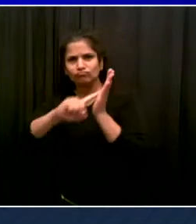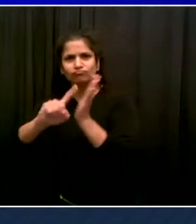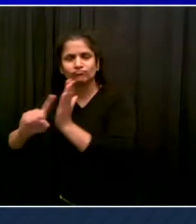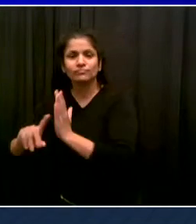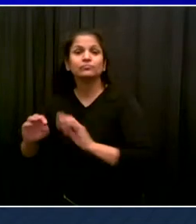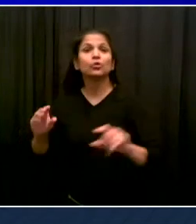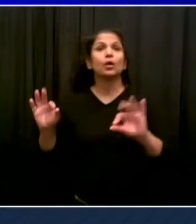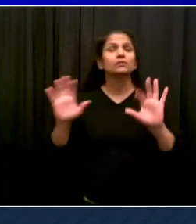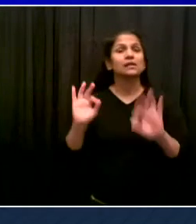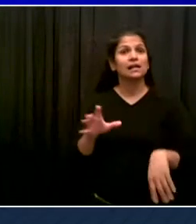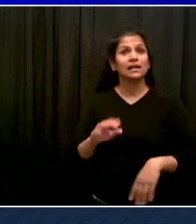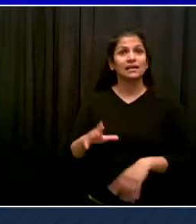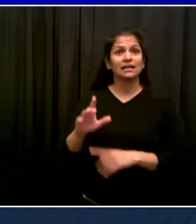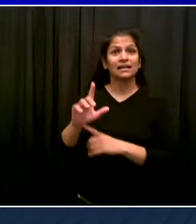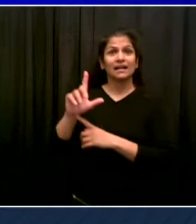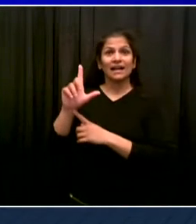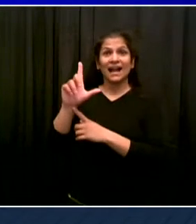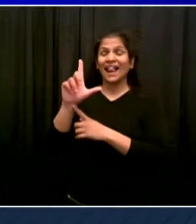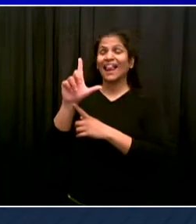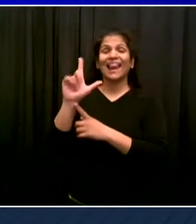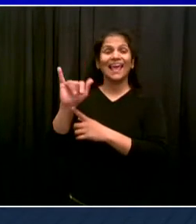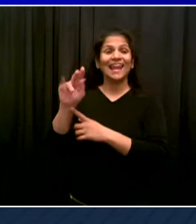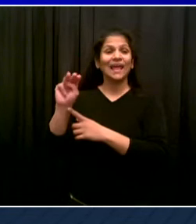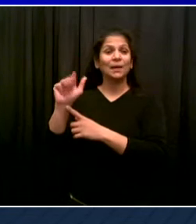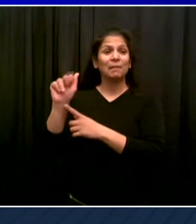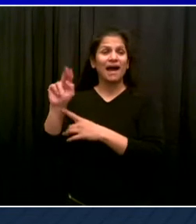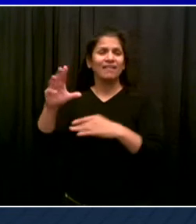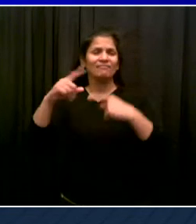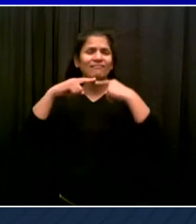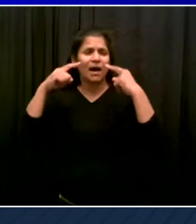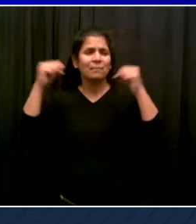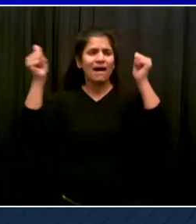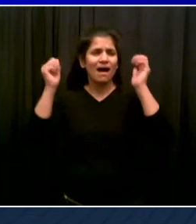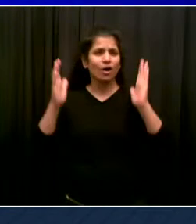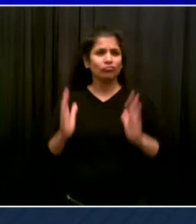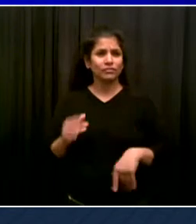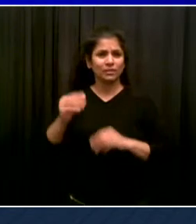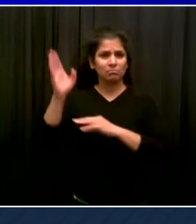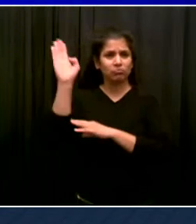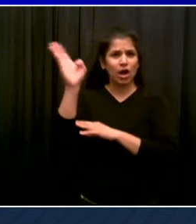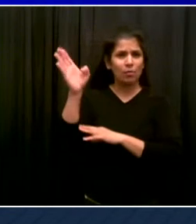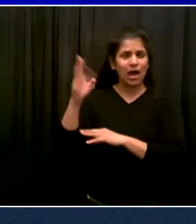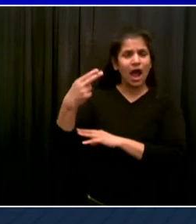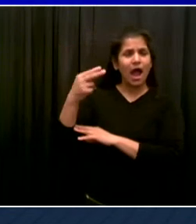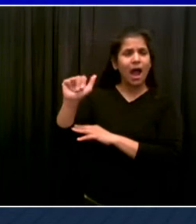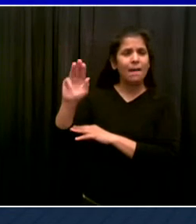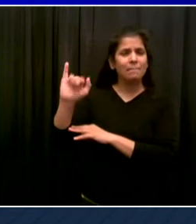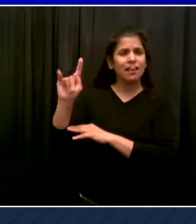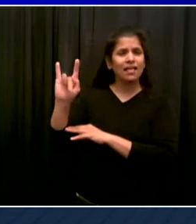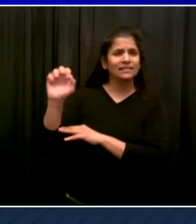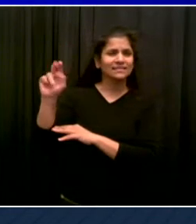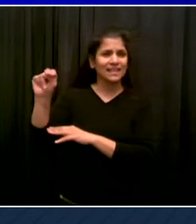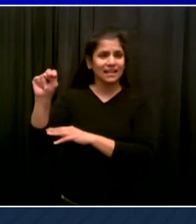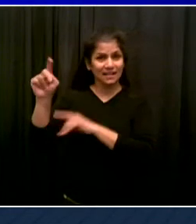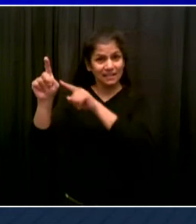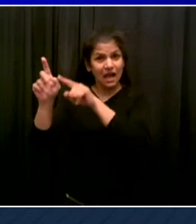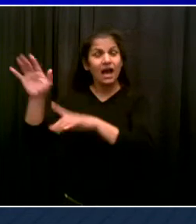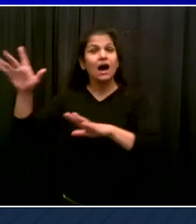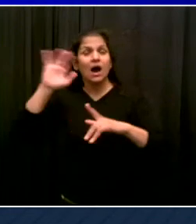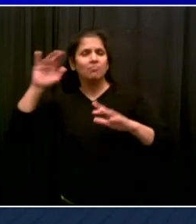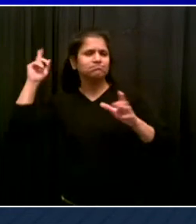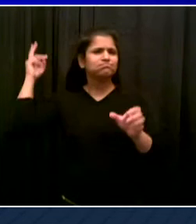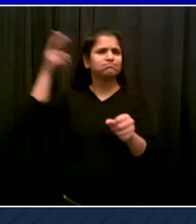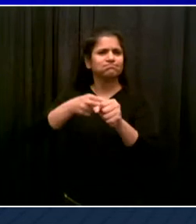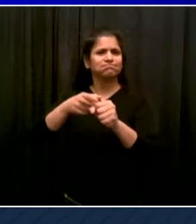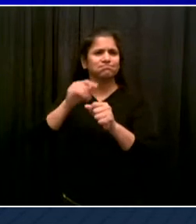in Times Square with live music, live singing, a joyous occasion to mark the